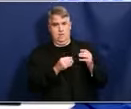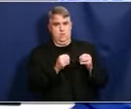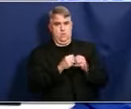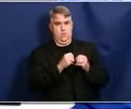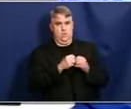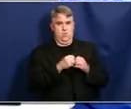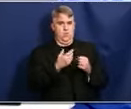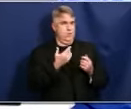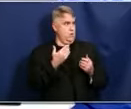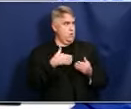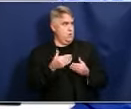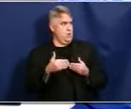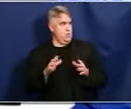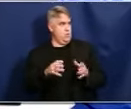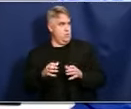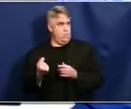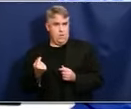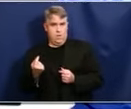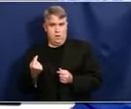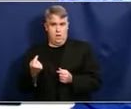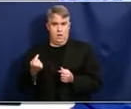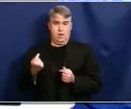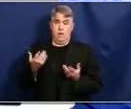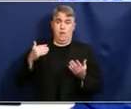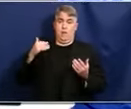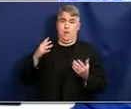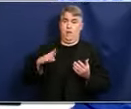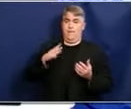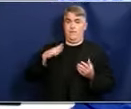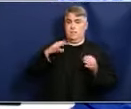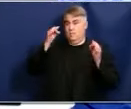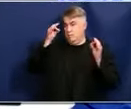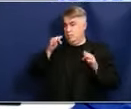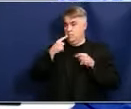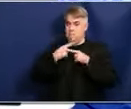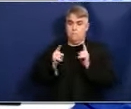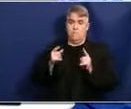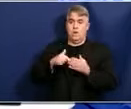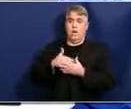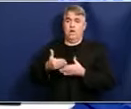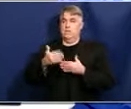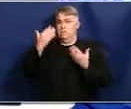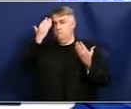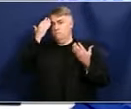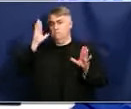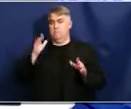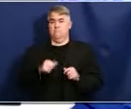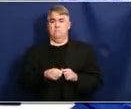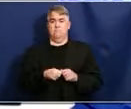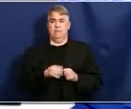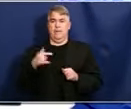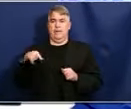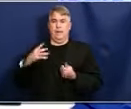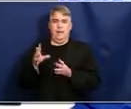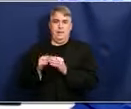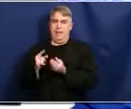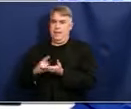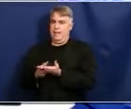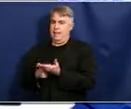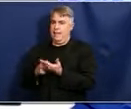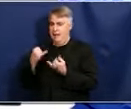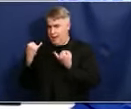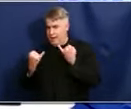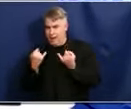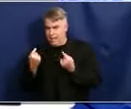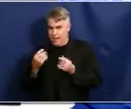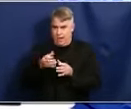They haven't officially made those announcements, but in our meetings, they have talked about what those various categories are.